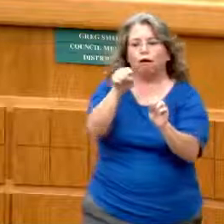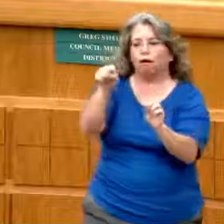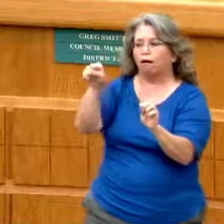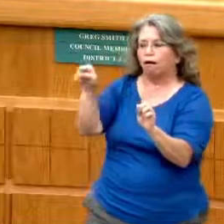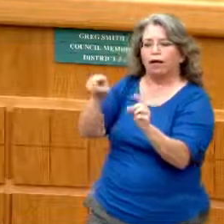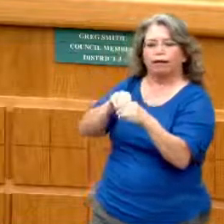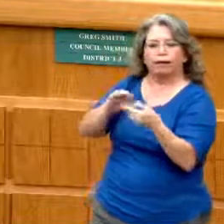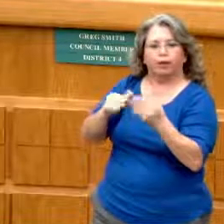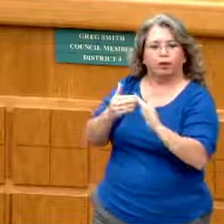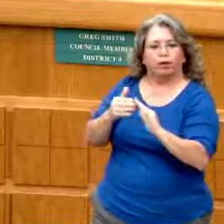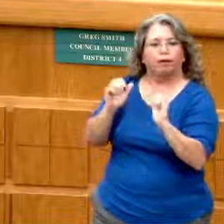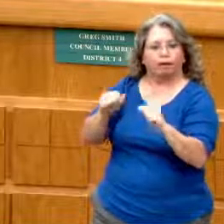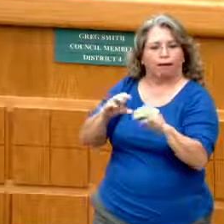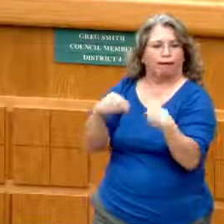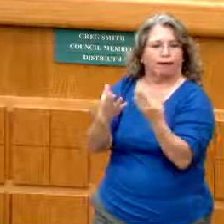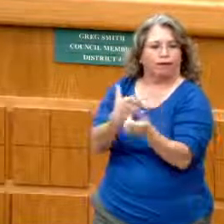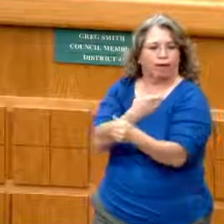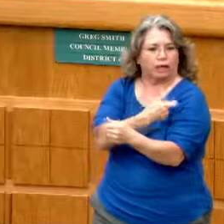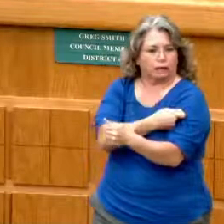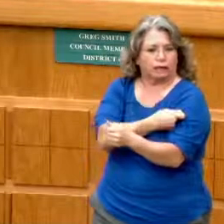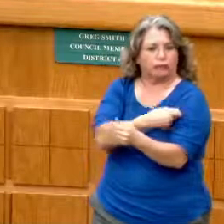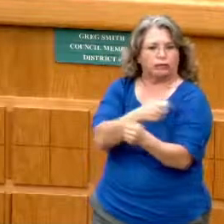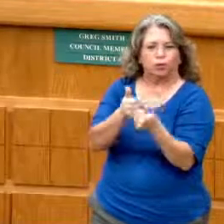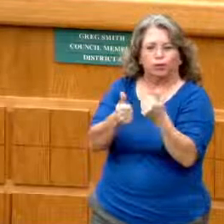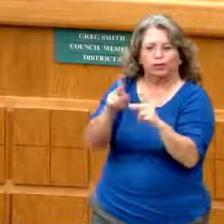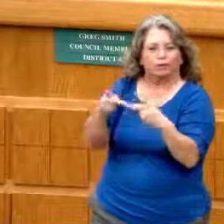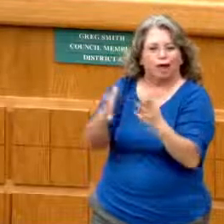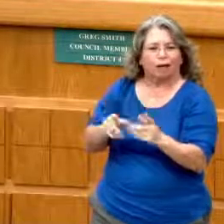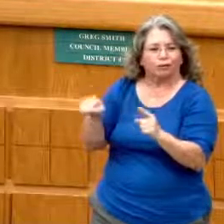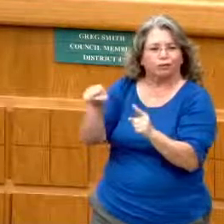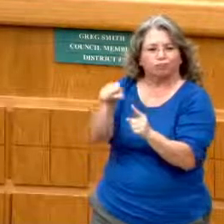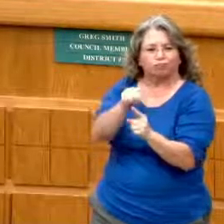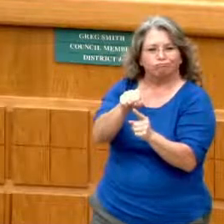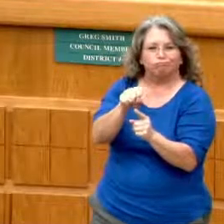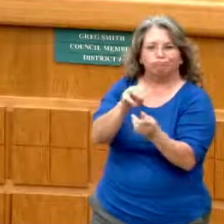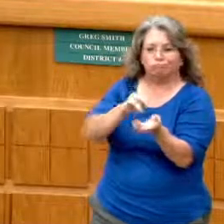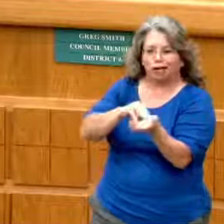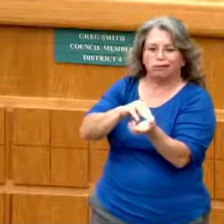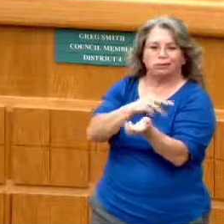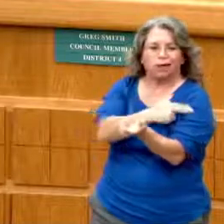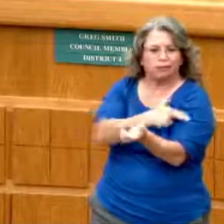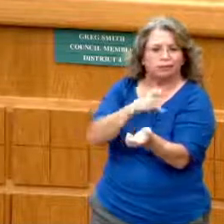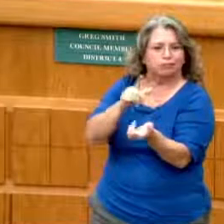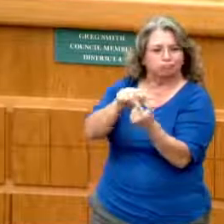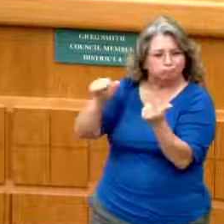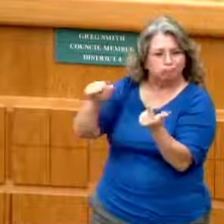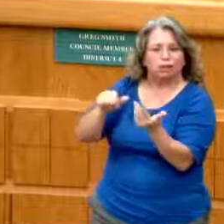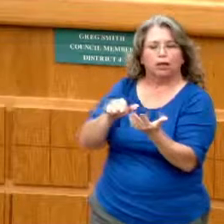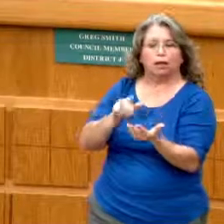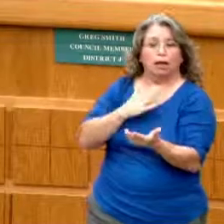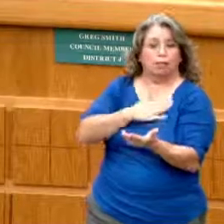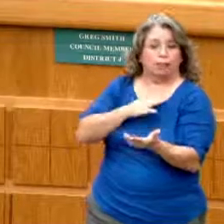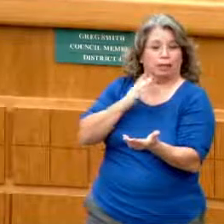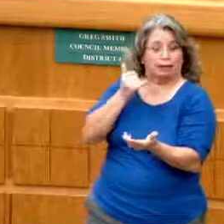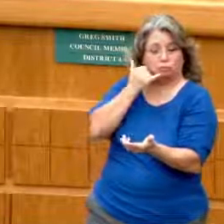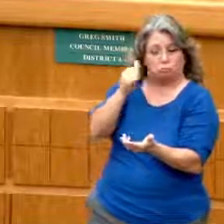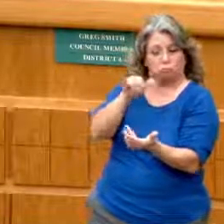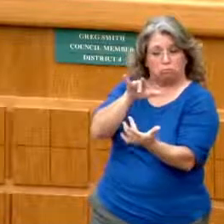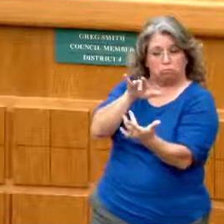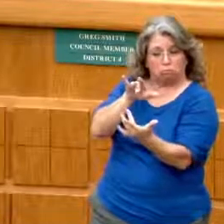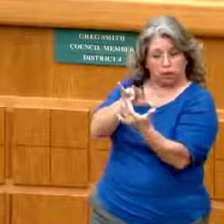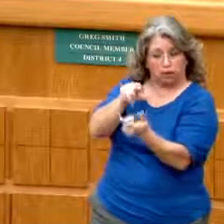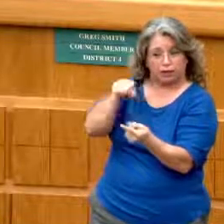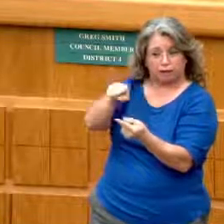availability. Please check with the provider before you show up, as they may have different methods for their